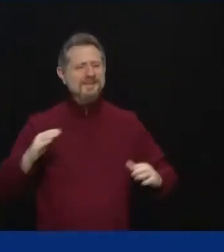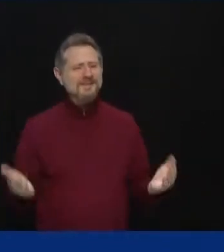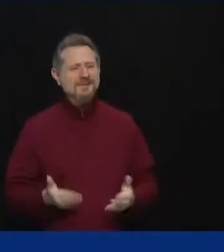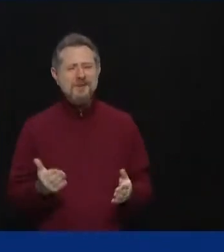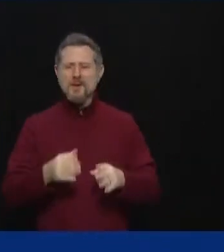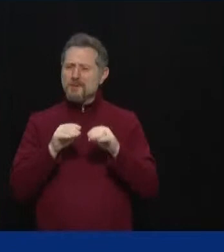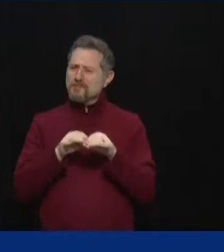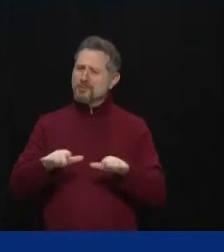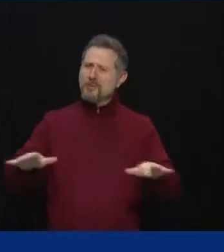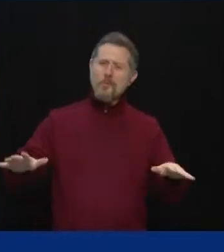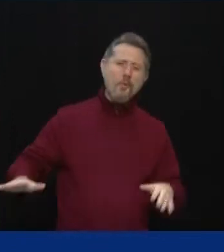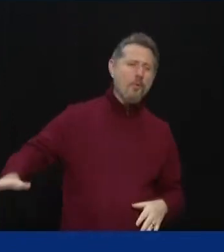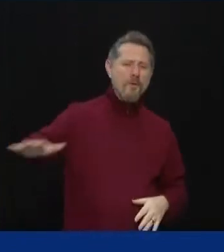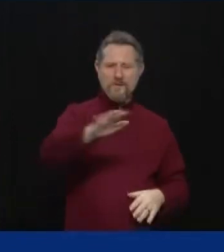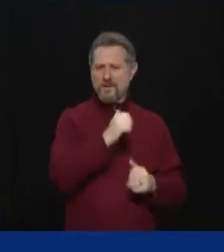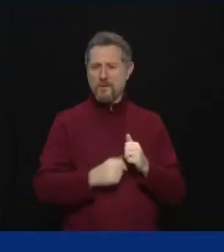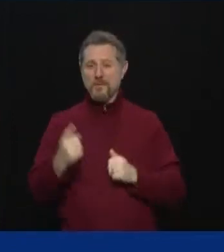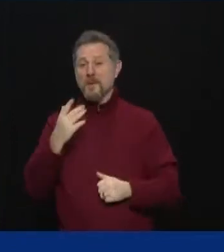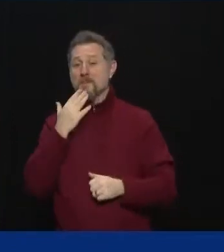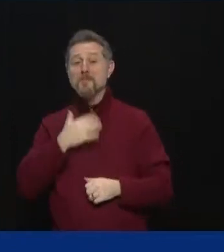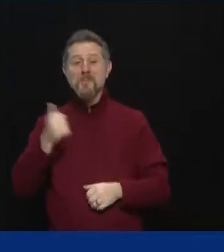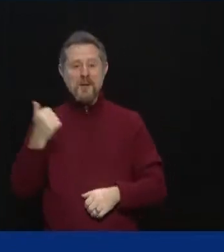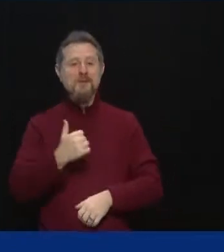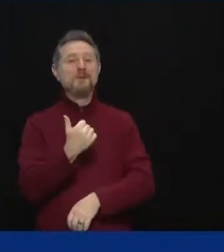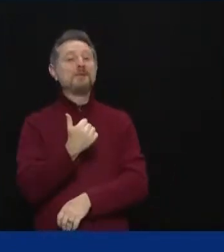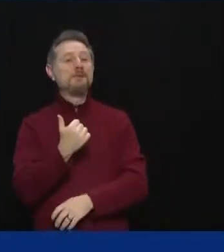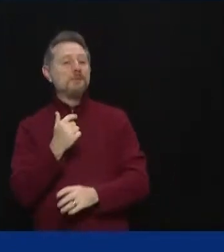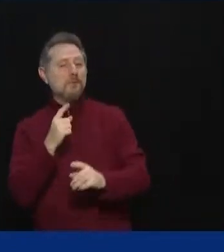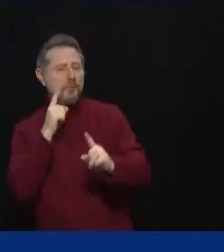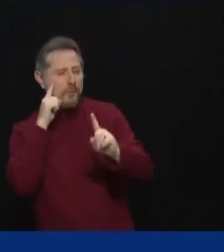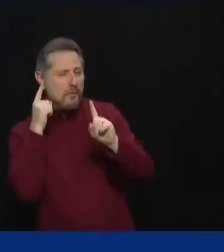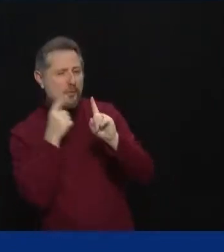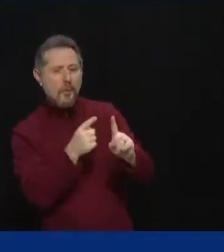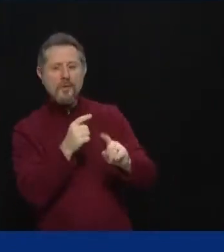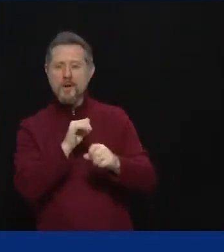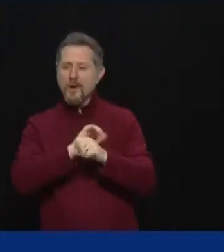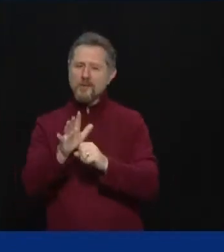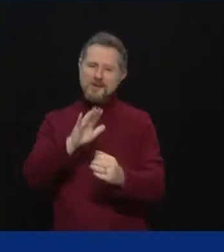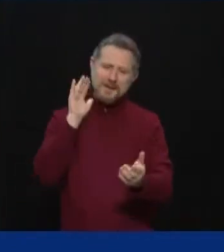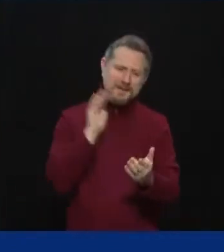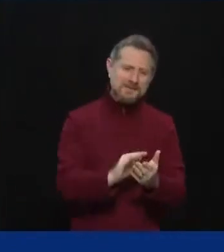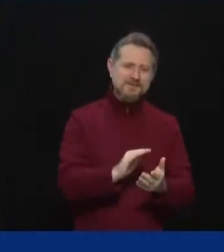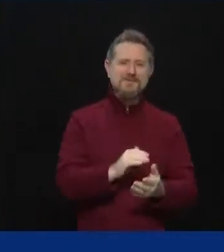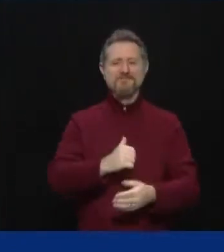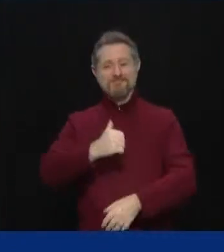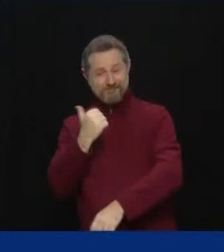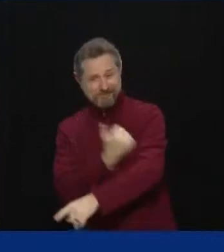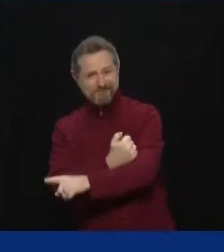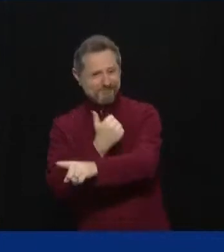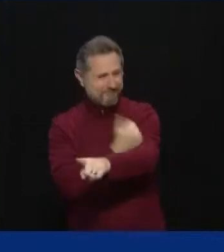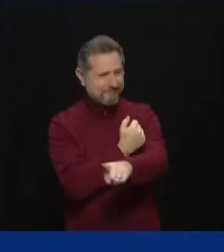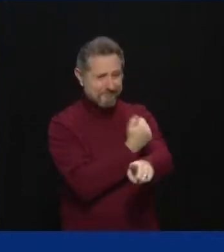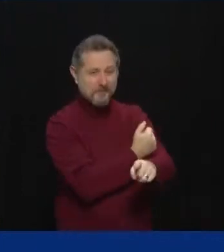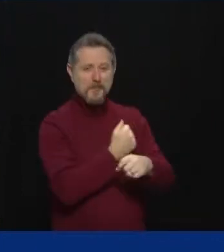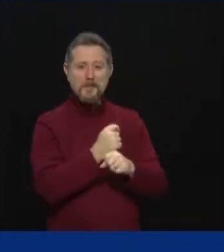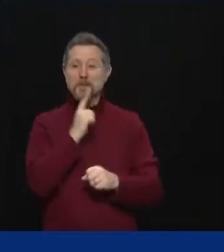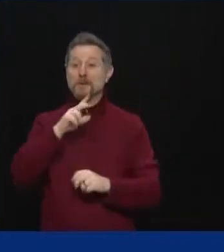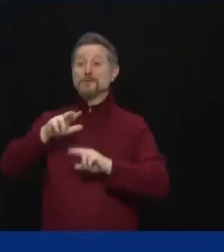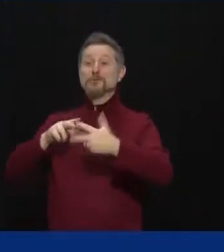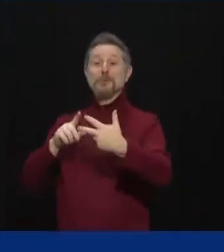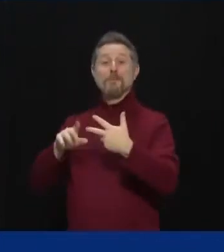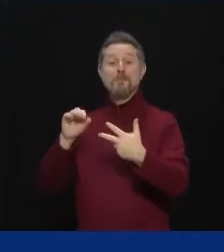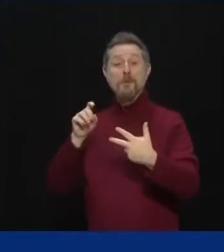that we can do that is through vaccinations and boosters. We want to thank Governor Hochul for her leadership and getting New Yorkers vaccinated and